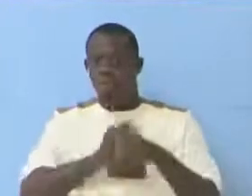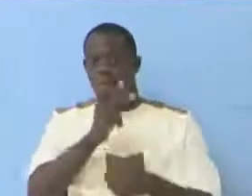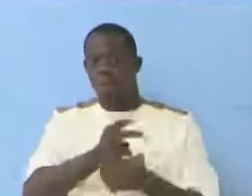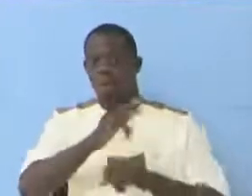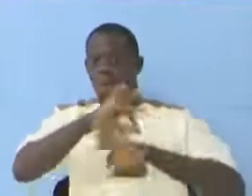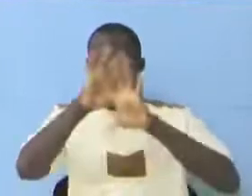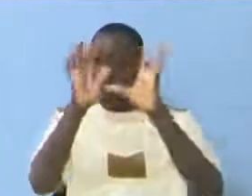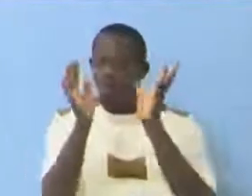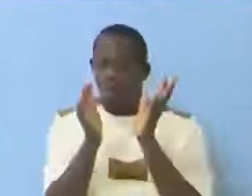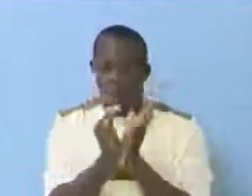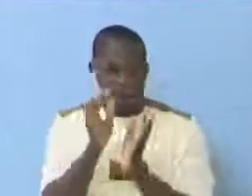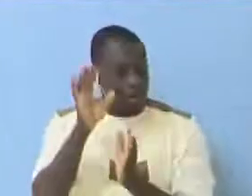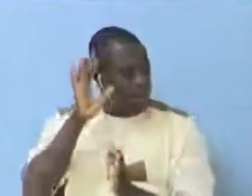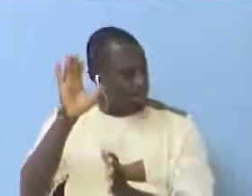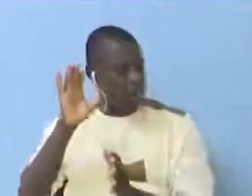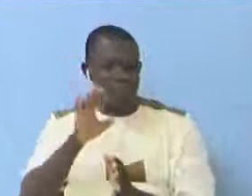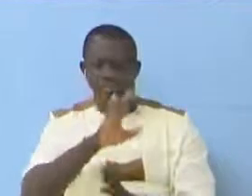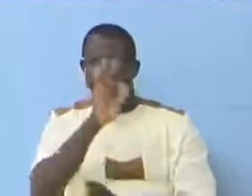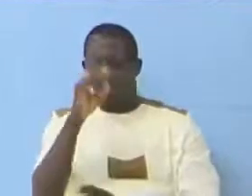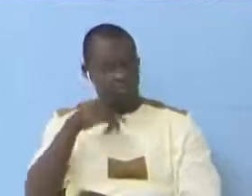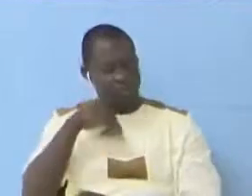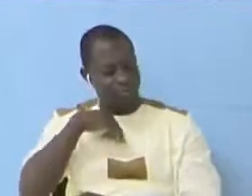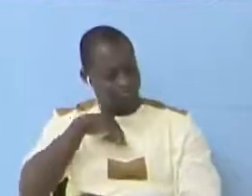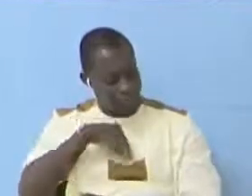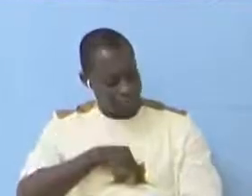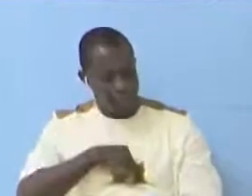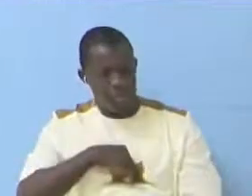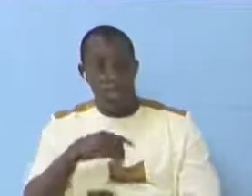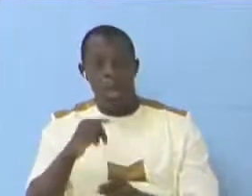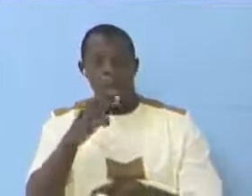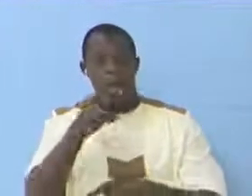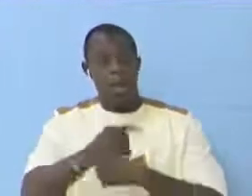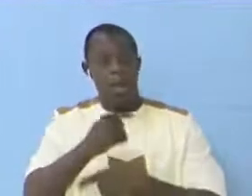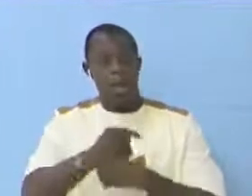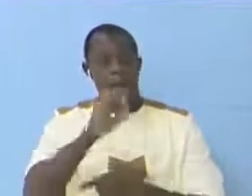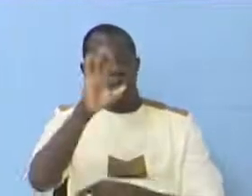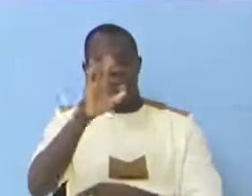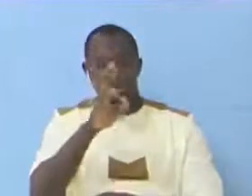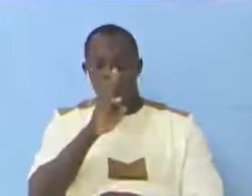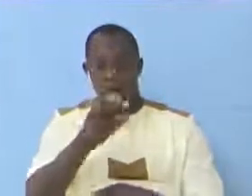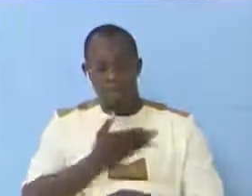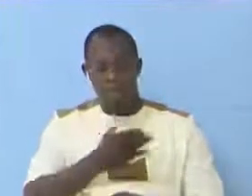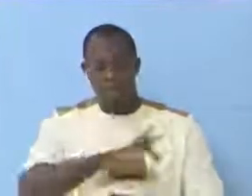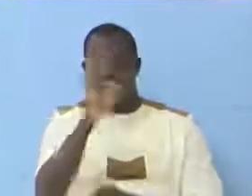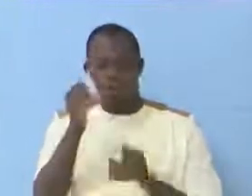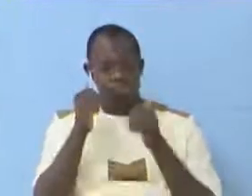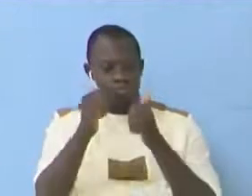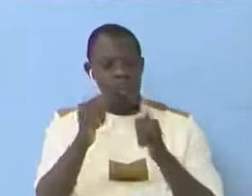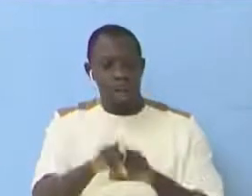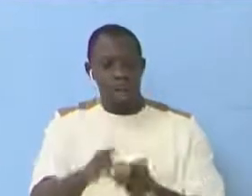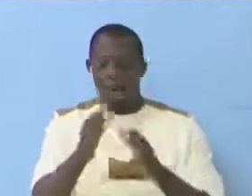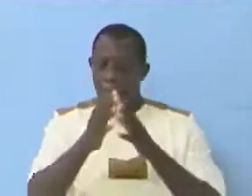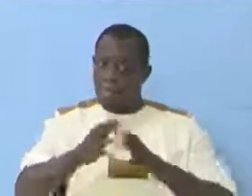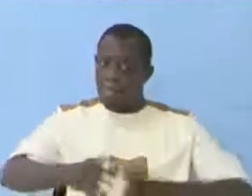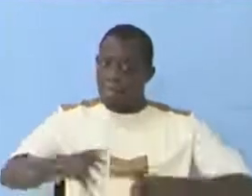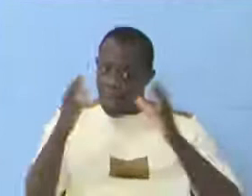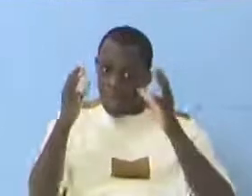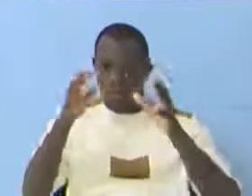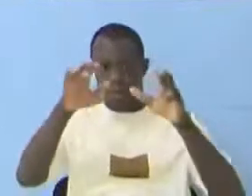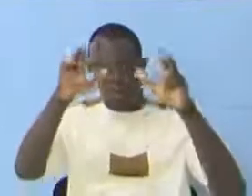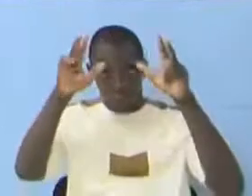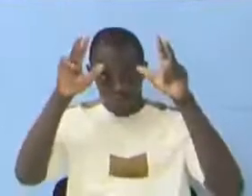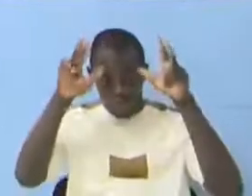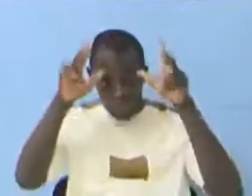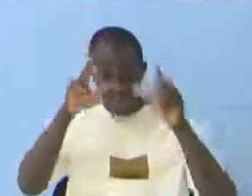an innocent country, a country that is so good, will have huge vampires living amongst us and